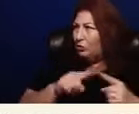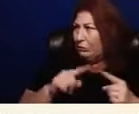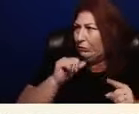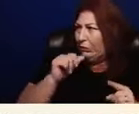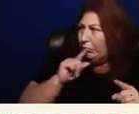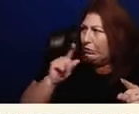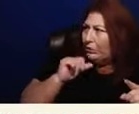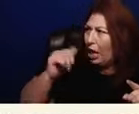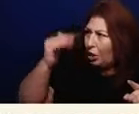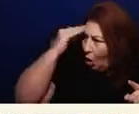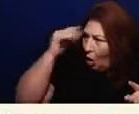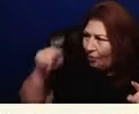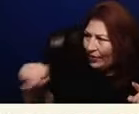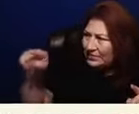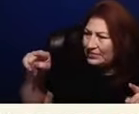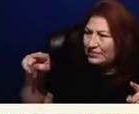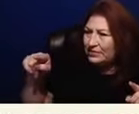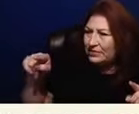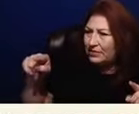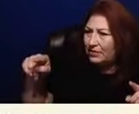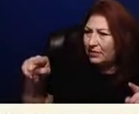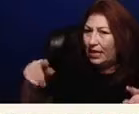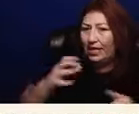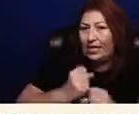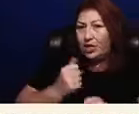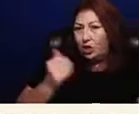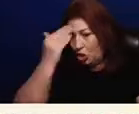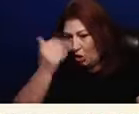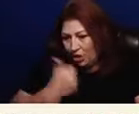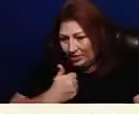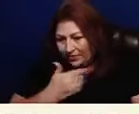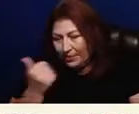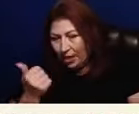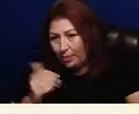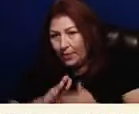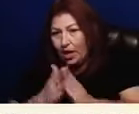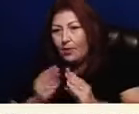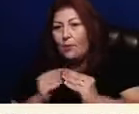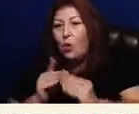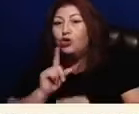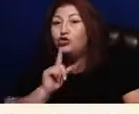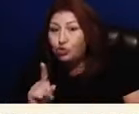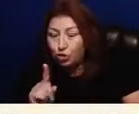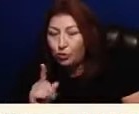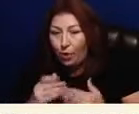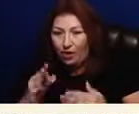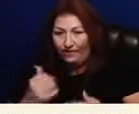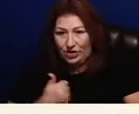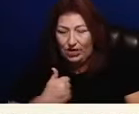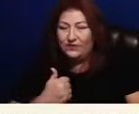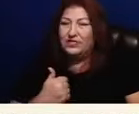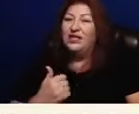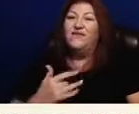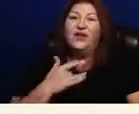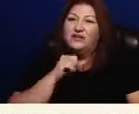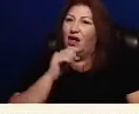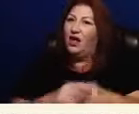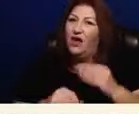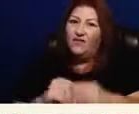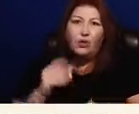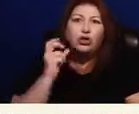healthier and we start getting to know ourselves better and become a more true version of ourselves, it's uncomfortable. It's hard. It's